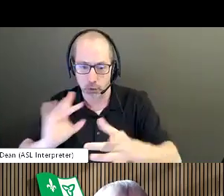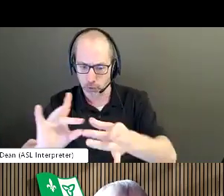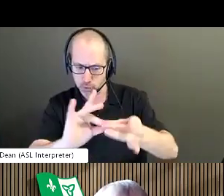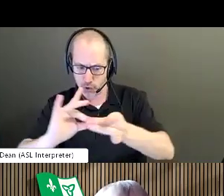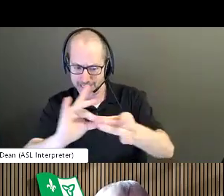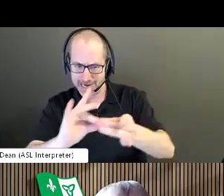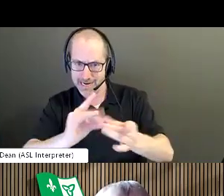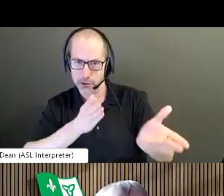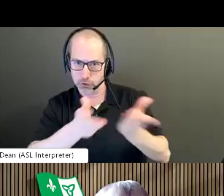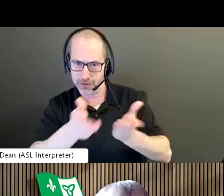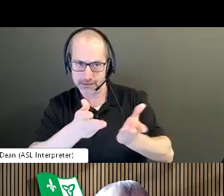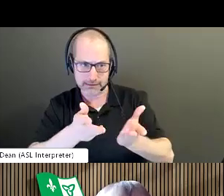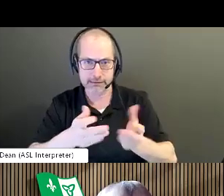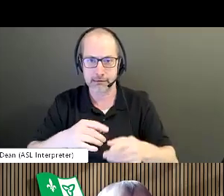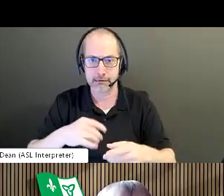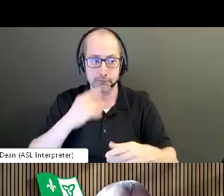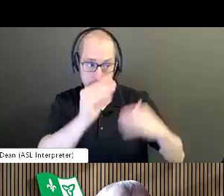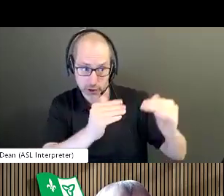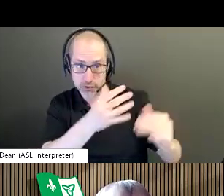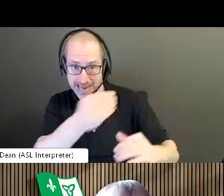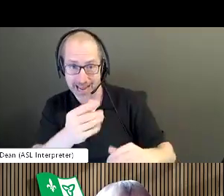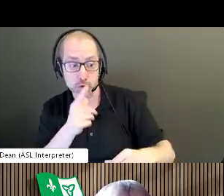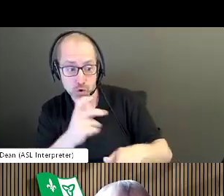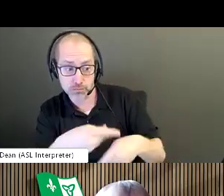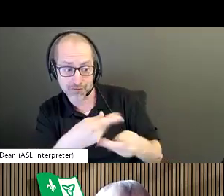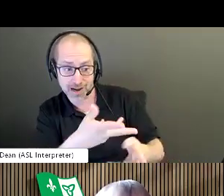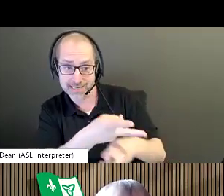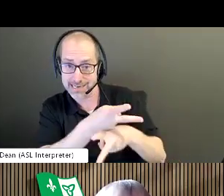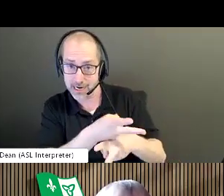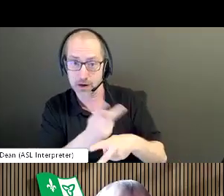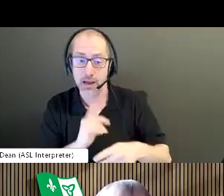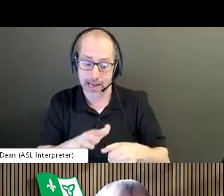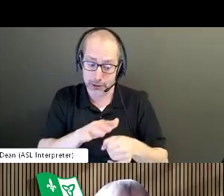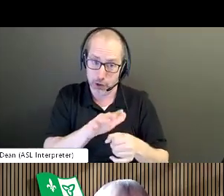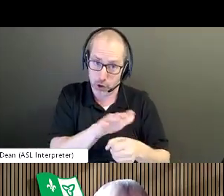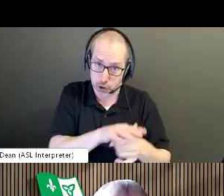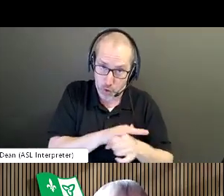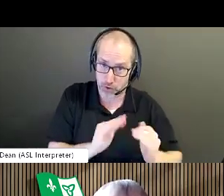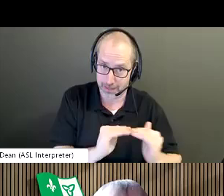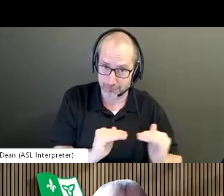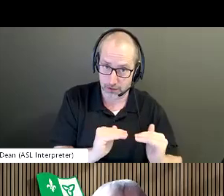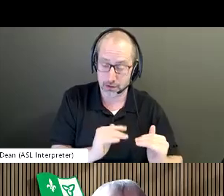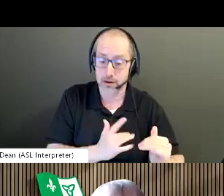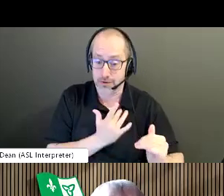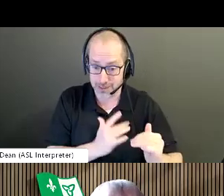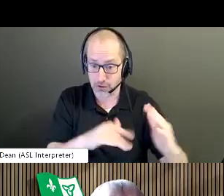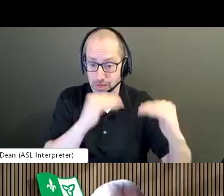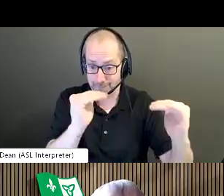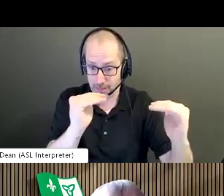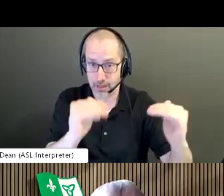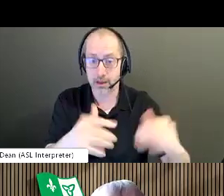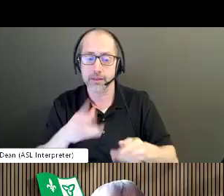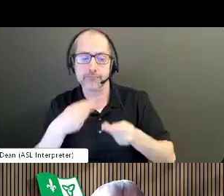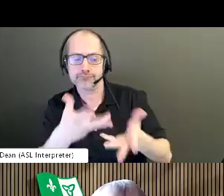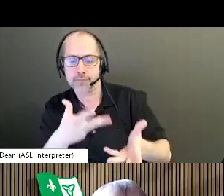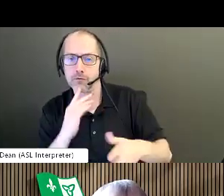and their caregivers, especially at a local level, promote equity and access to prevention and